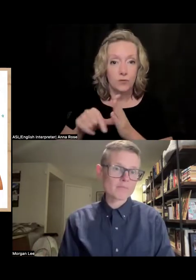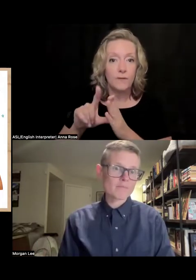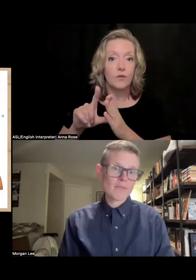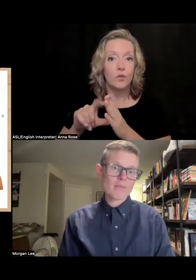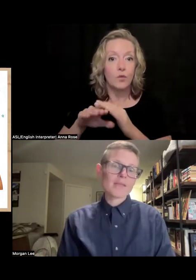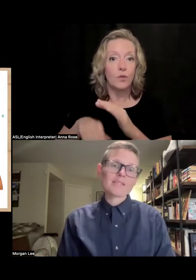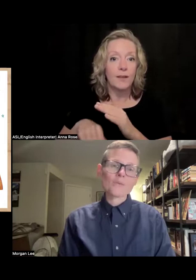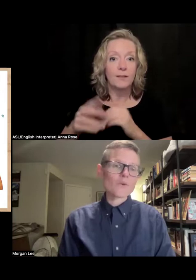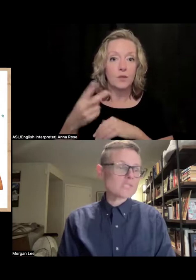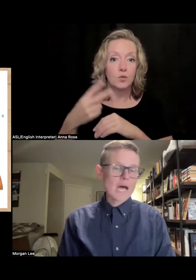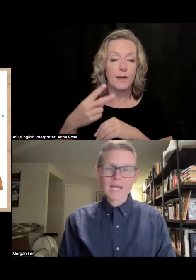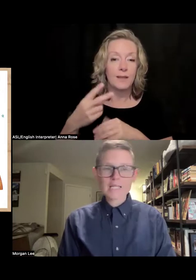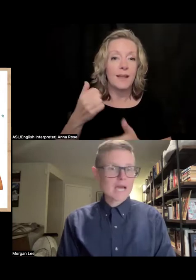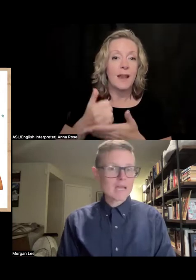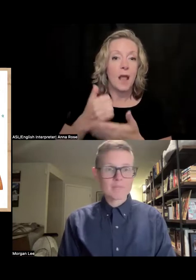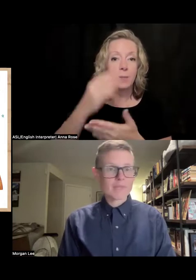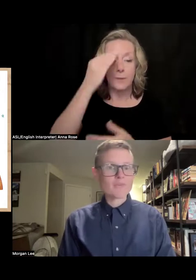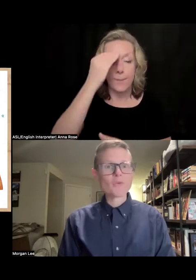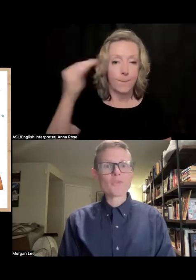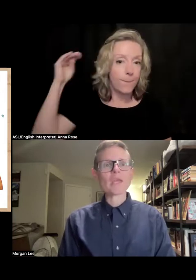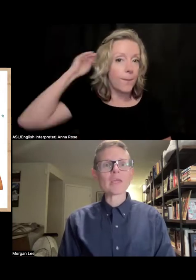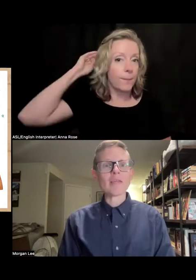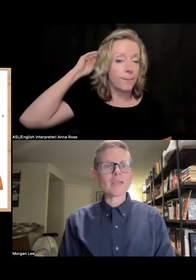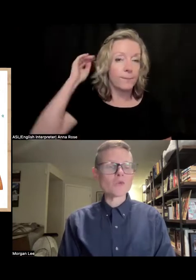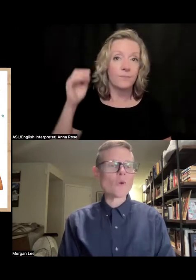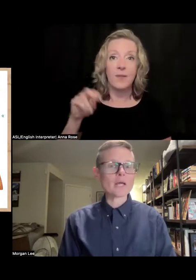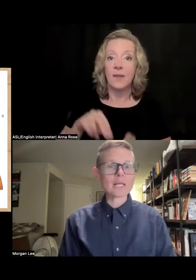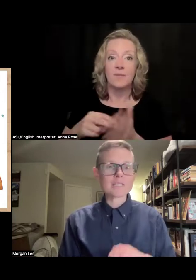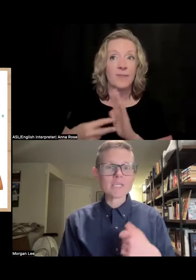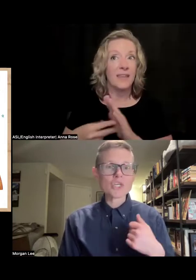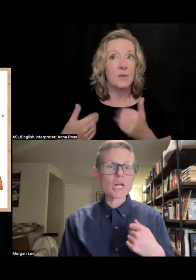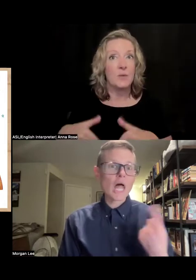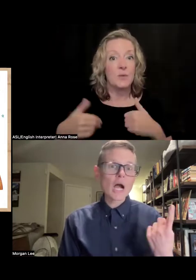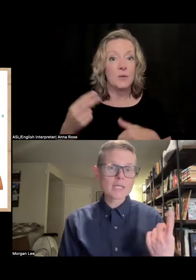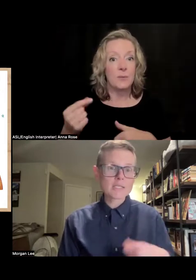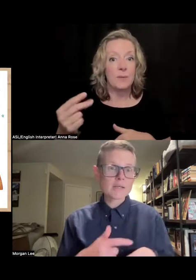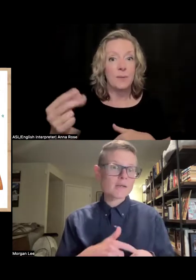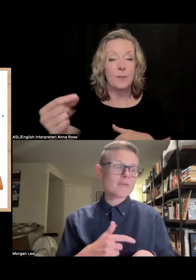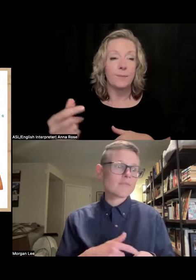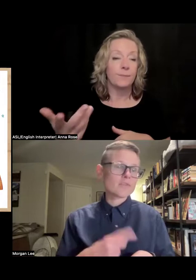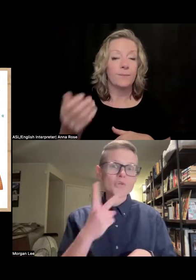memory. So there's not a lot of time. If you're thinking that you want to teach